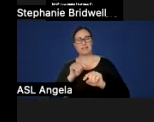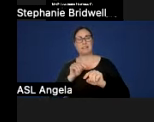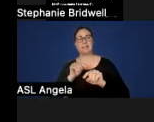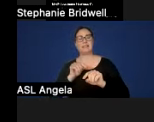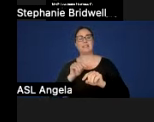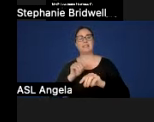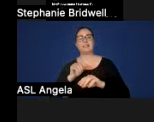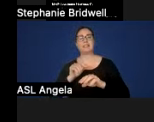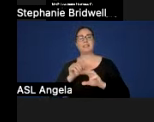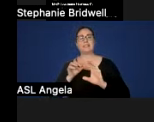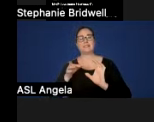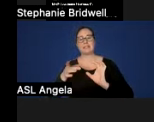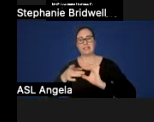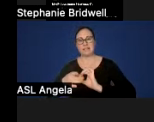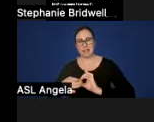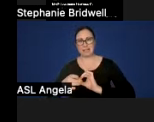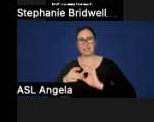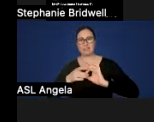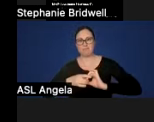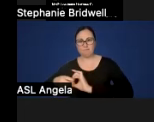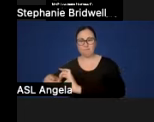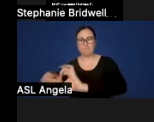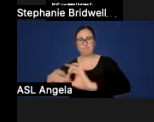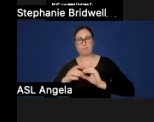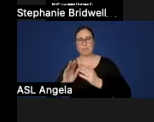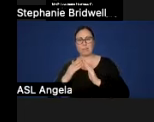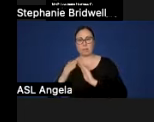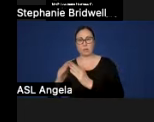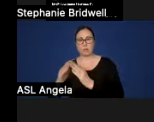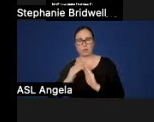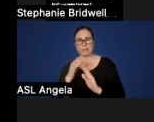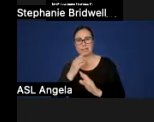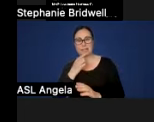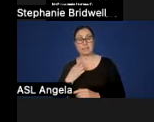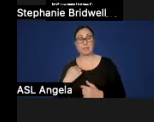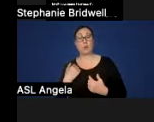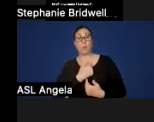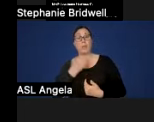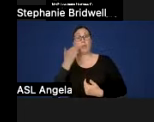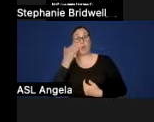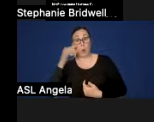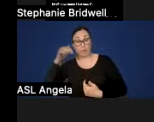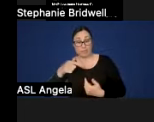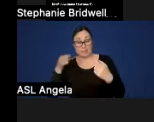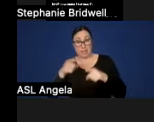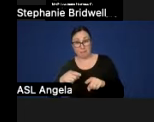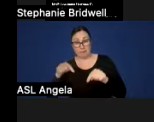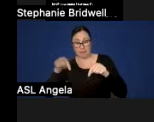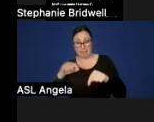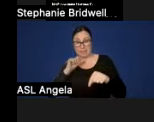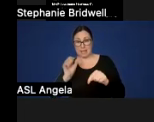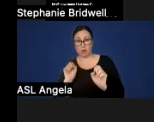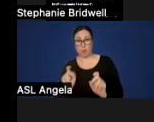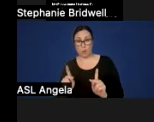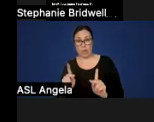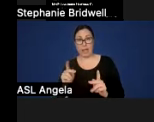in and saying, we know this is happening, we are not okay. This is what happens in our community when this kind of crime occurs,